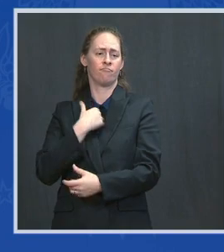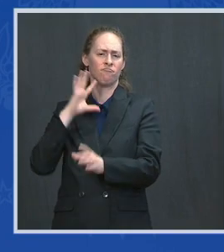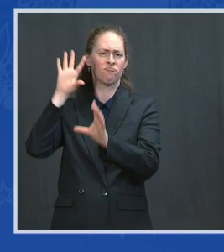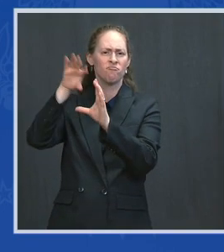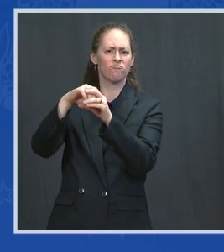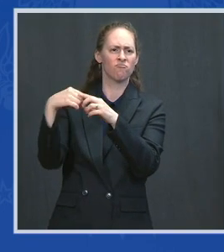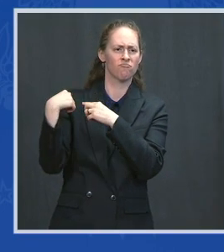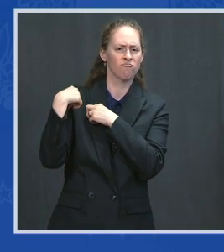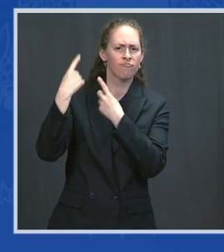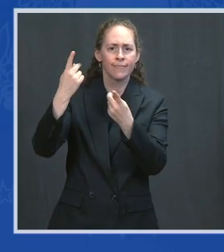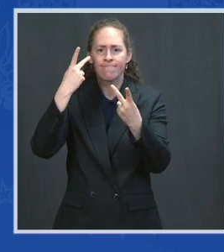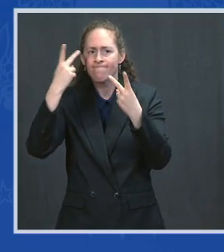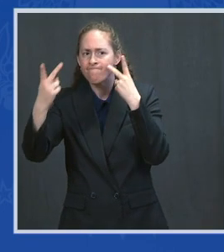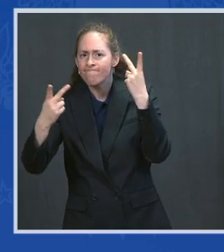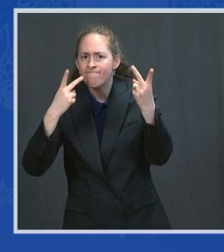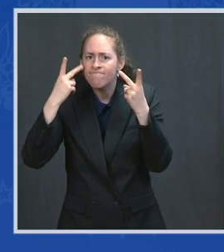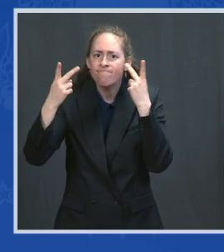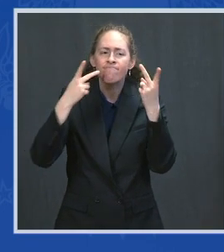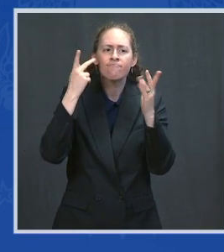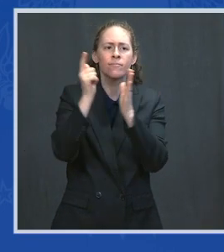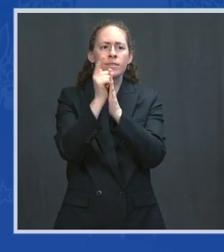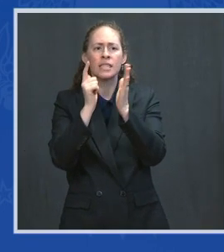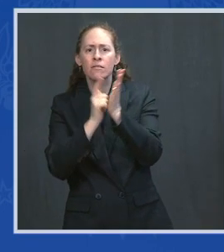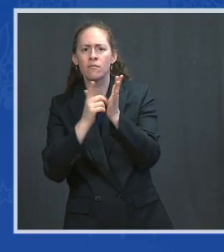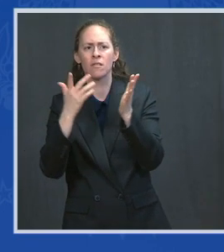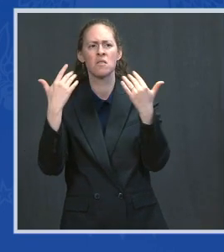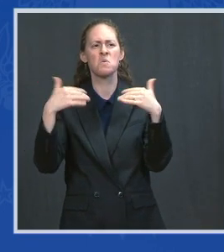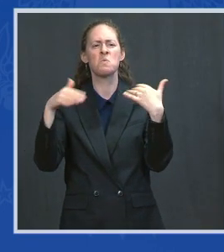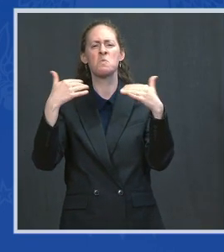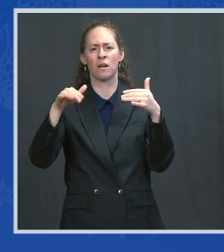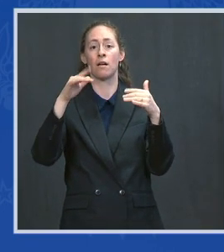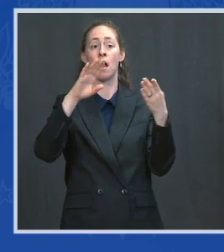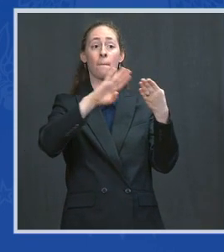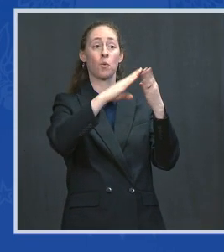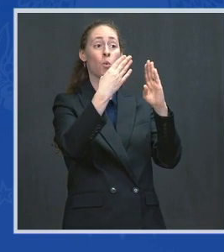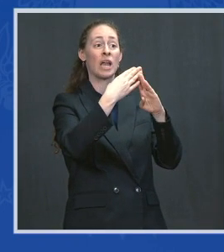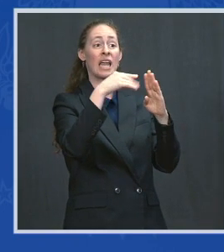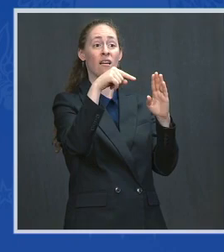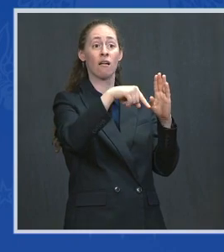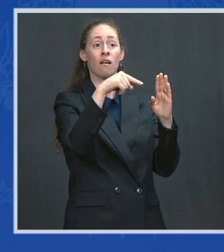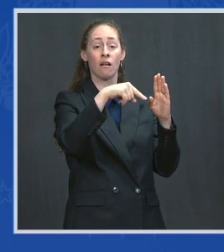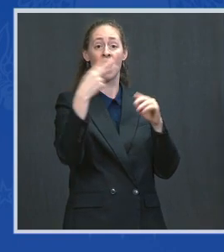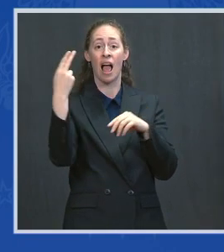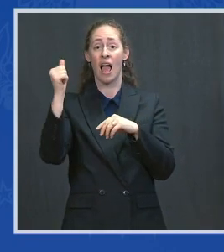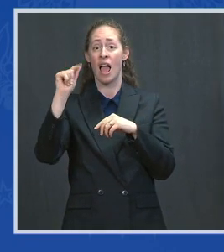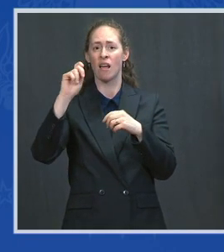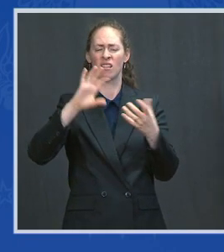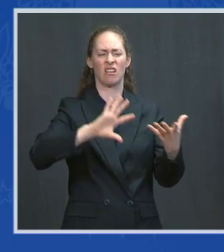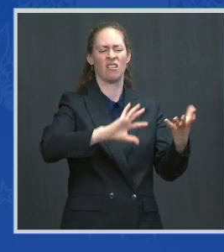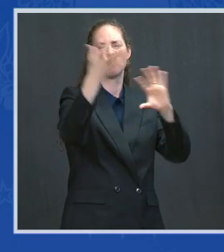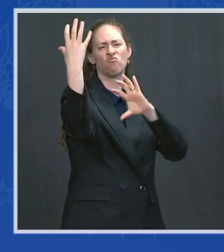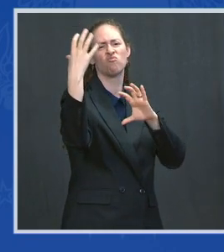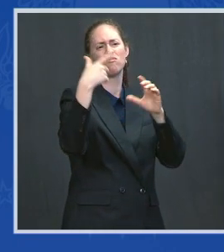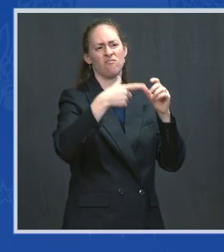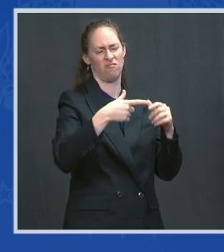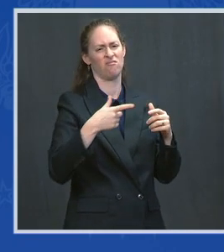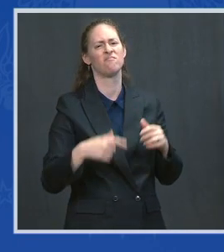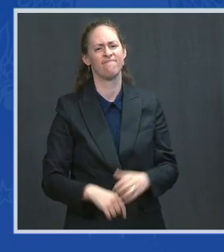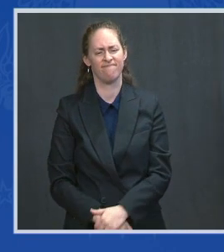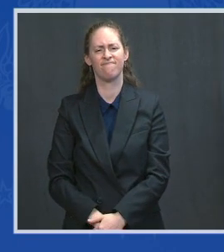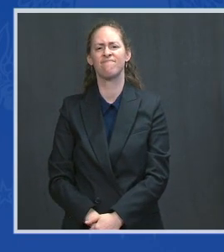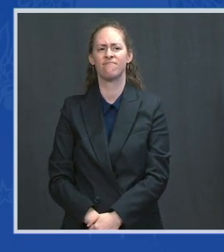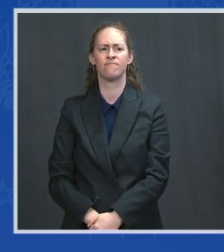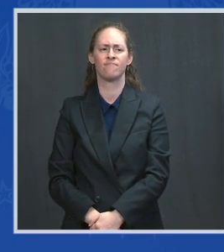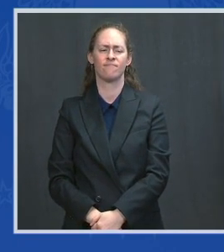seen how hate can impede our progress. And I have seen